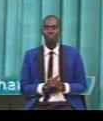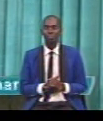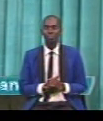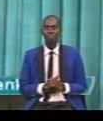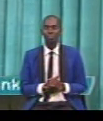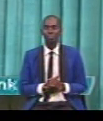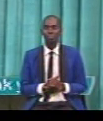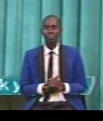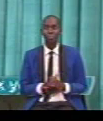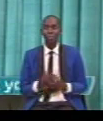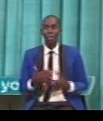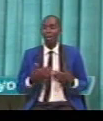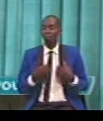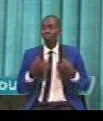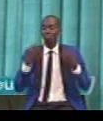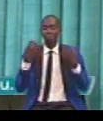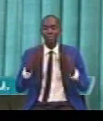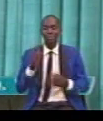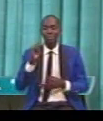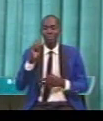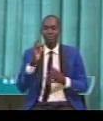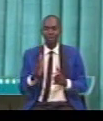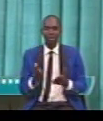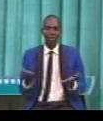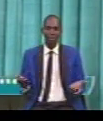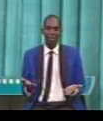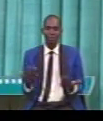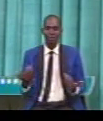We still have several testifiers there.